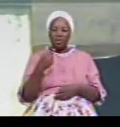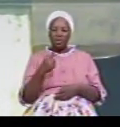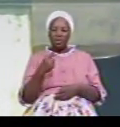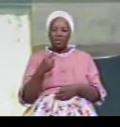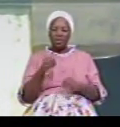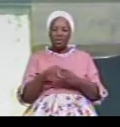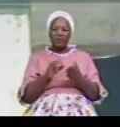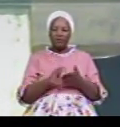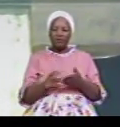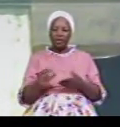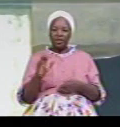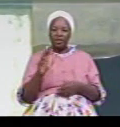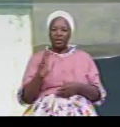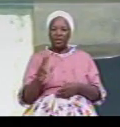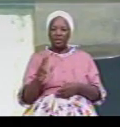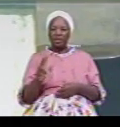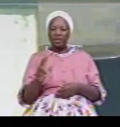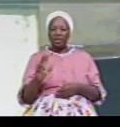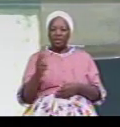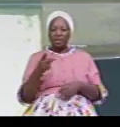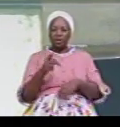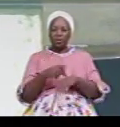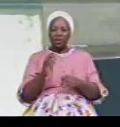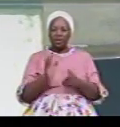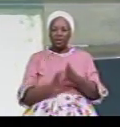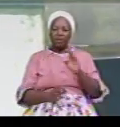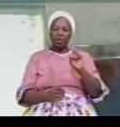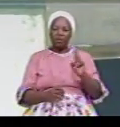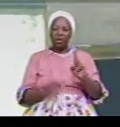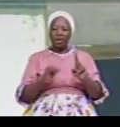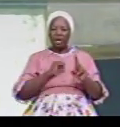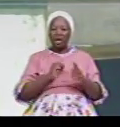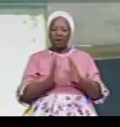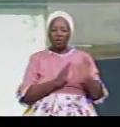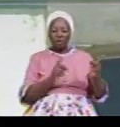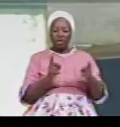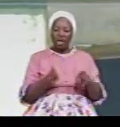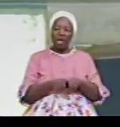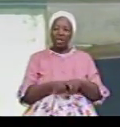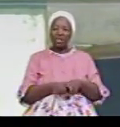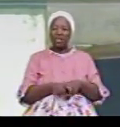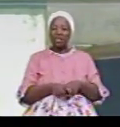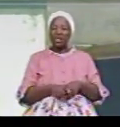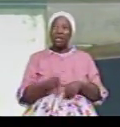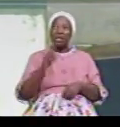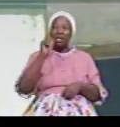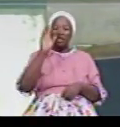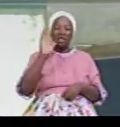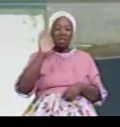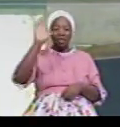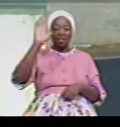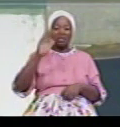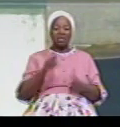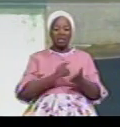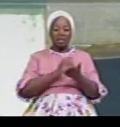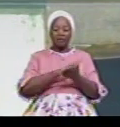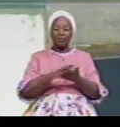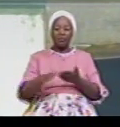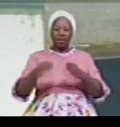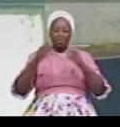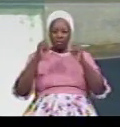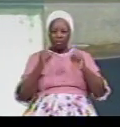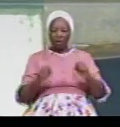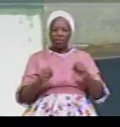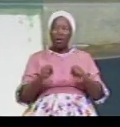of 2 Peter chapter 1, according as his divine power, he has given